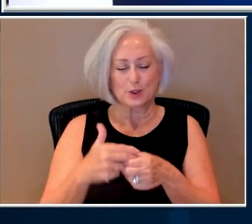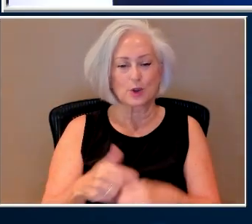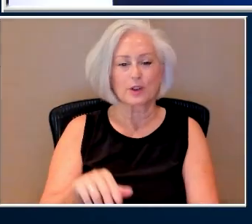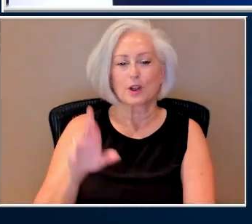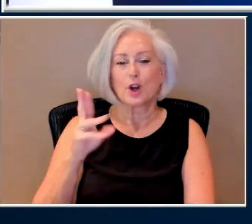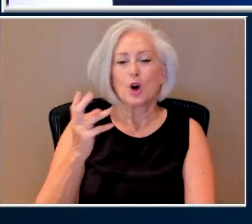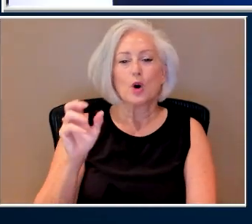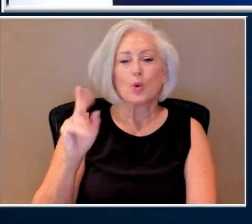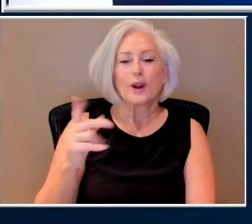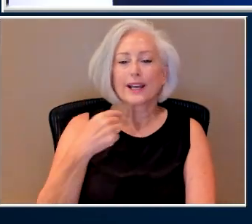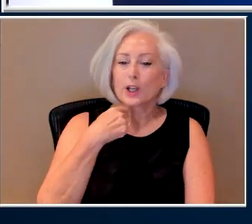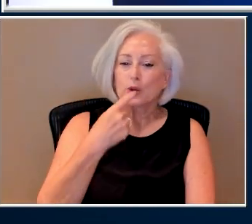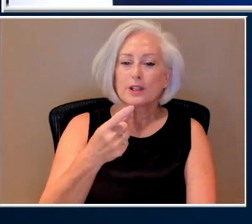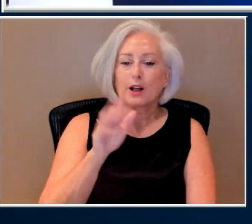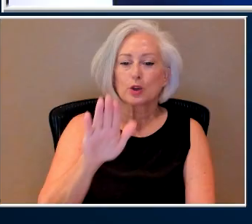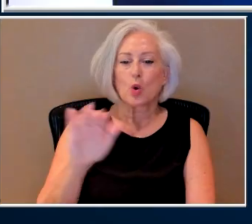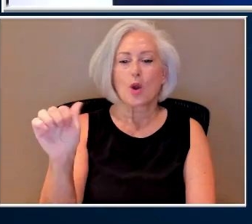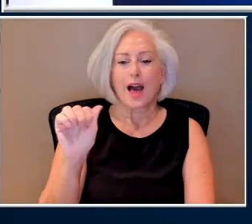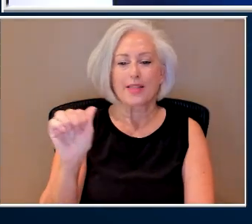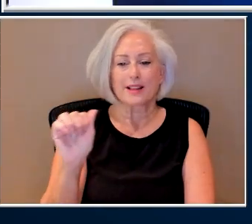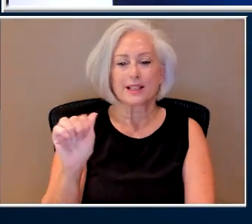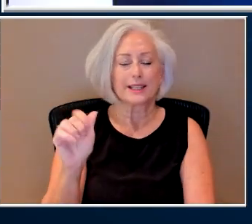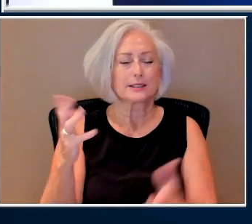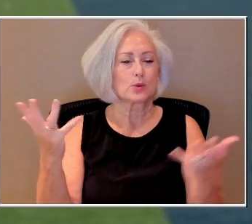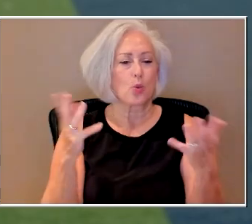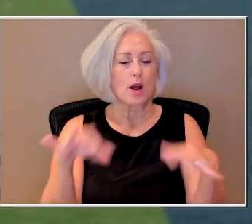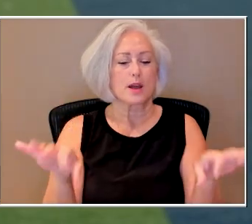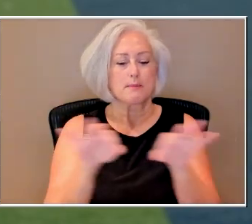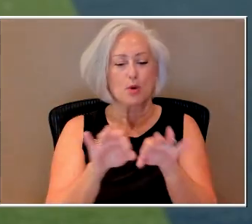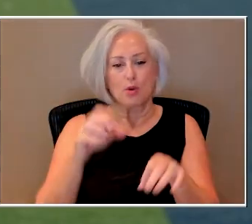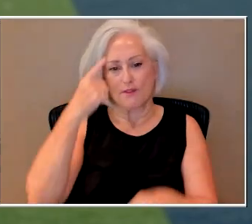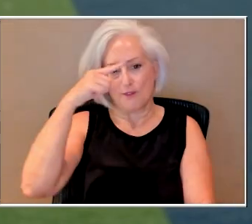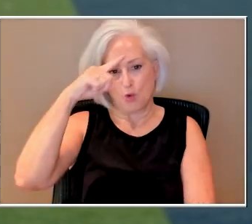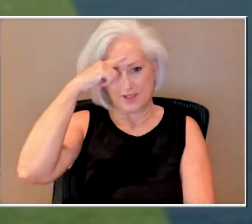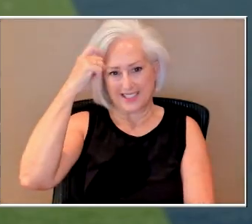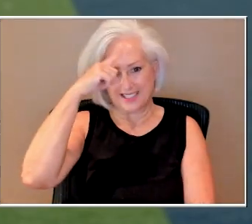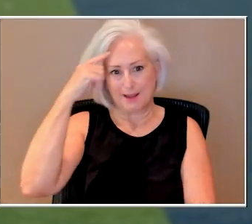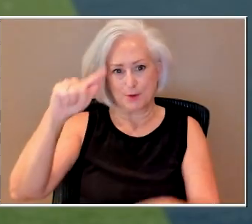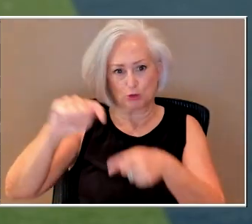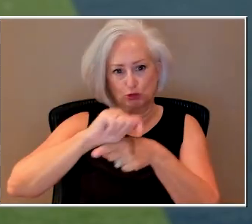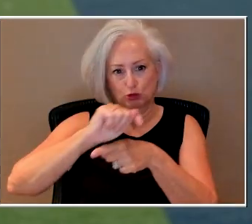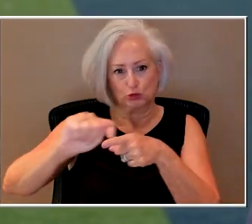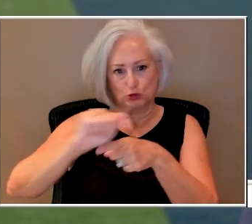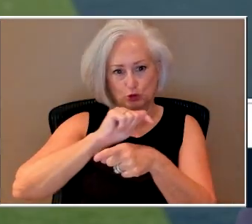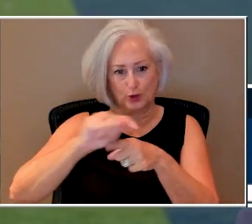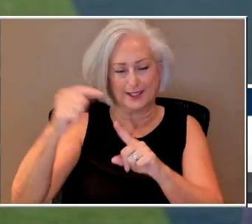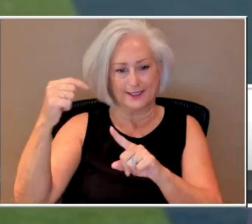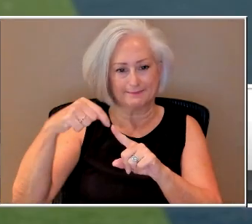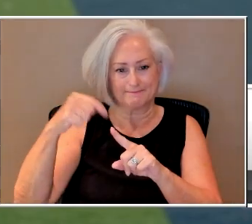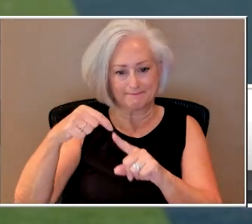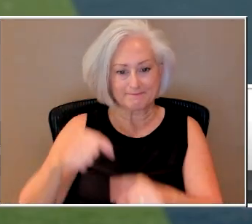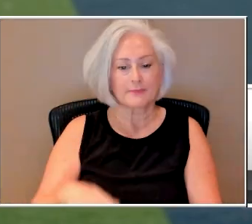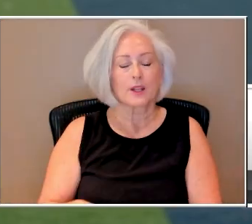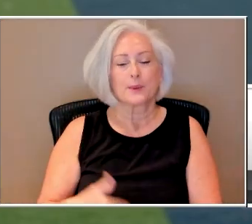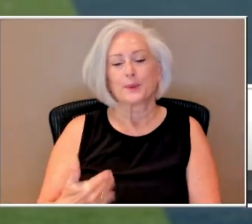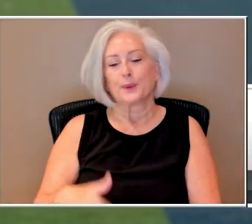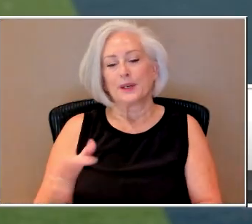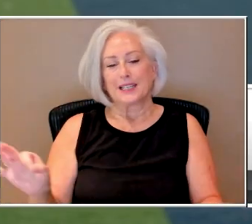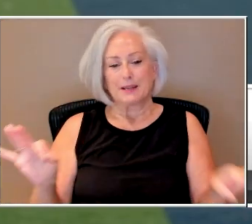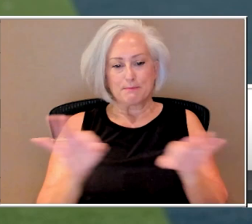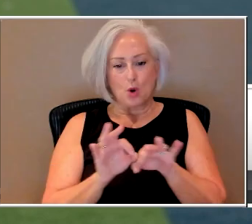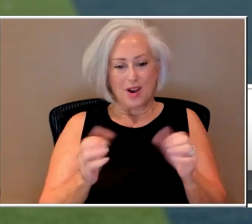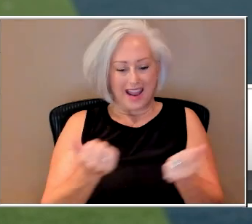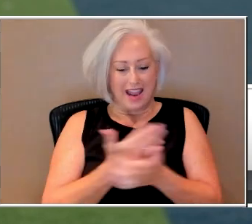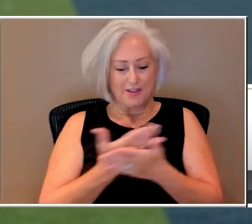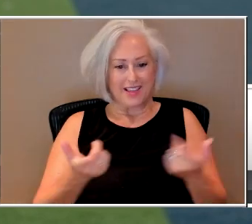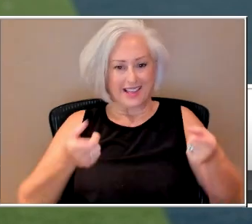your athletes about the importance of summer training? Yeah, summer training is huge because everything we do in the off season obviously